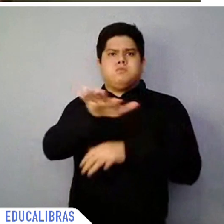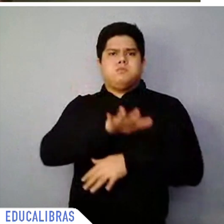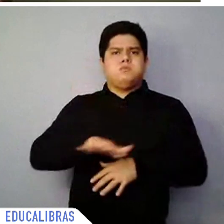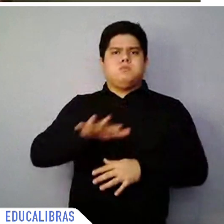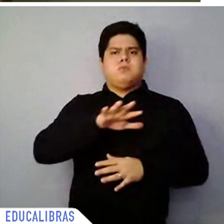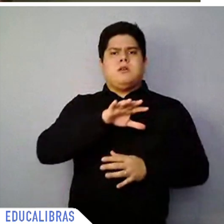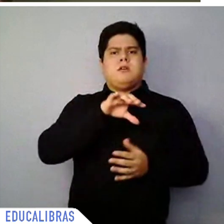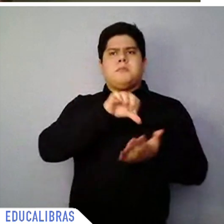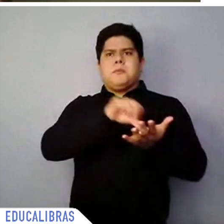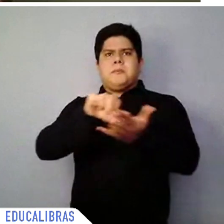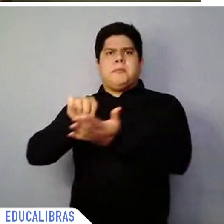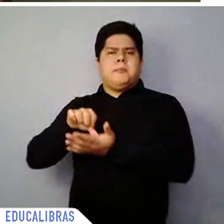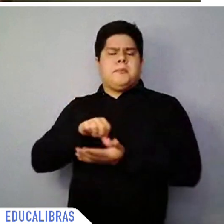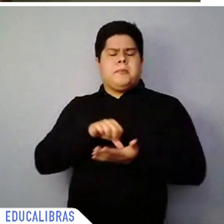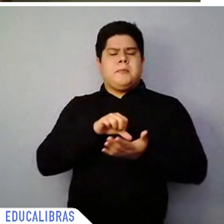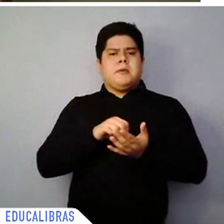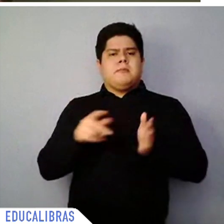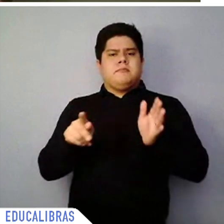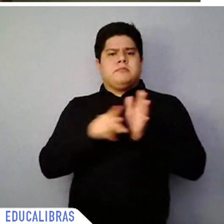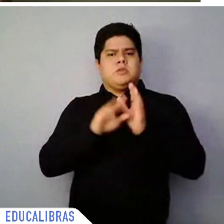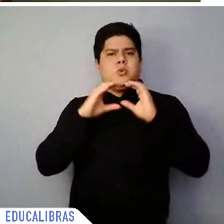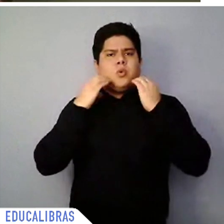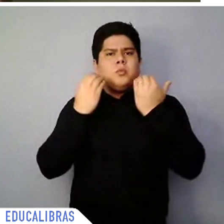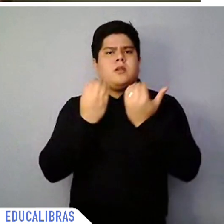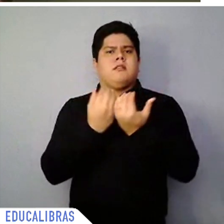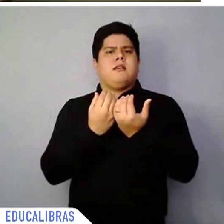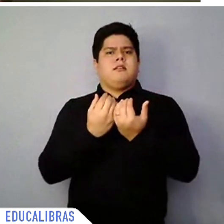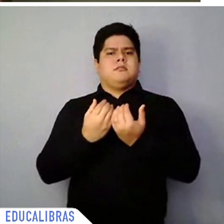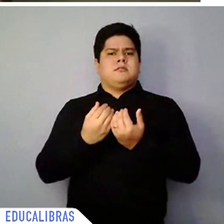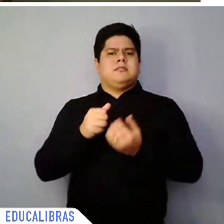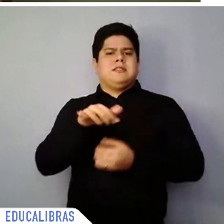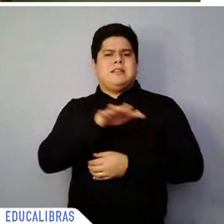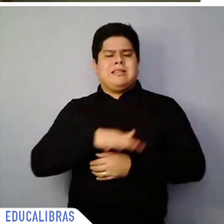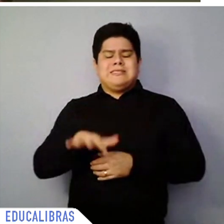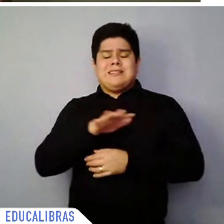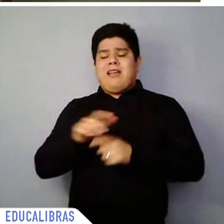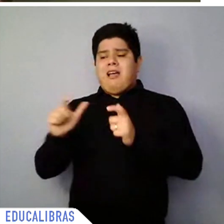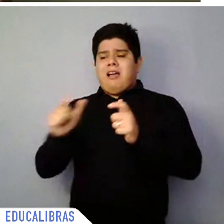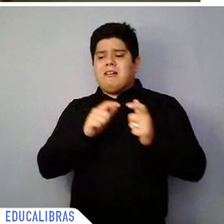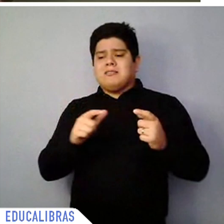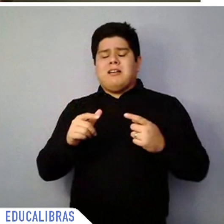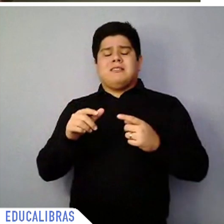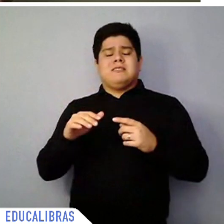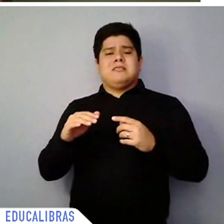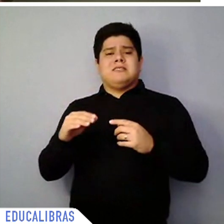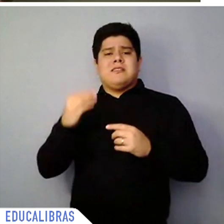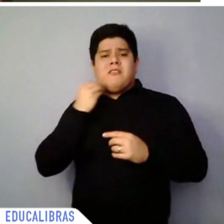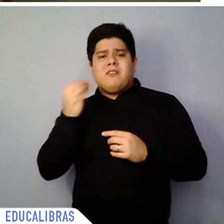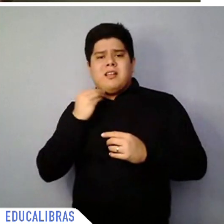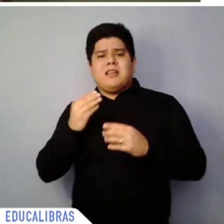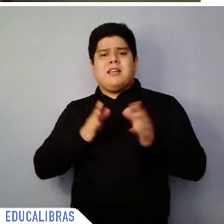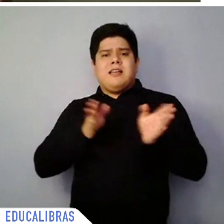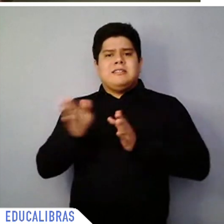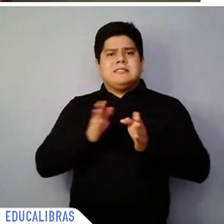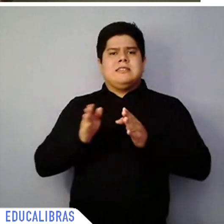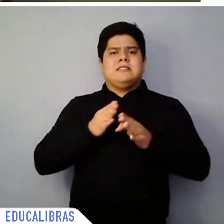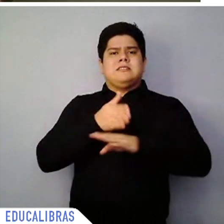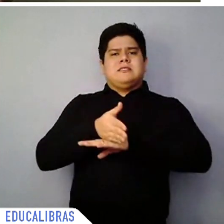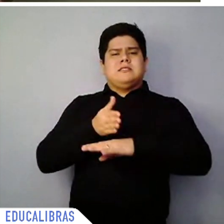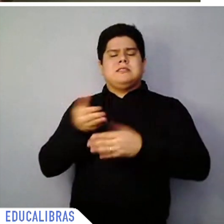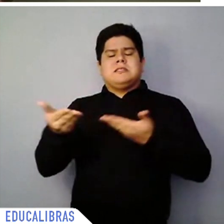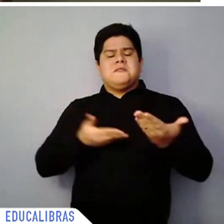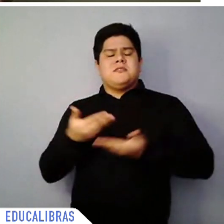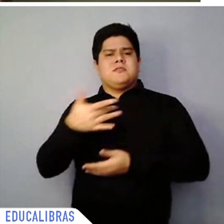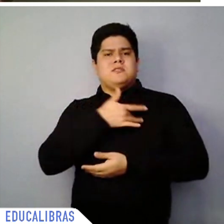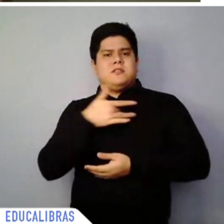we'd have a lot of capillarity in our network to help people, and we'd be more present in more vulnerable